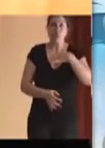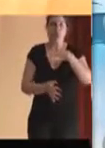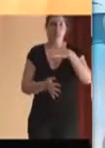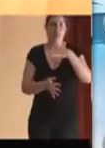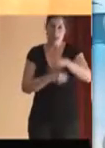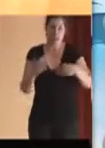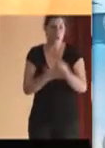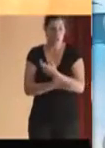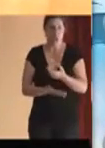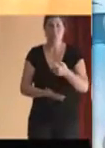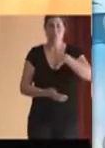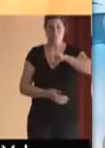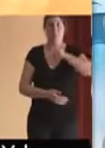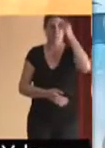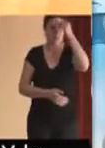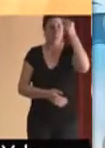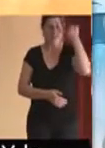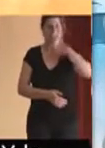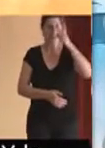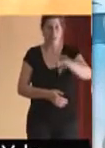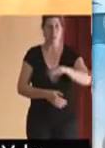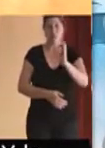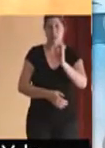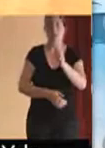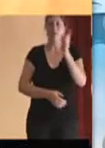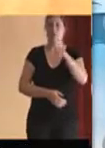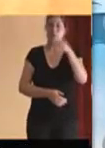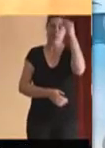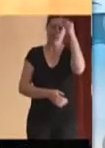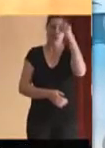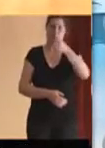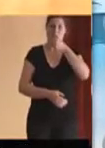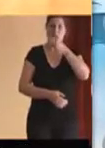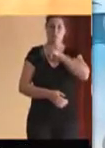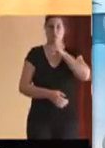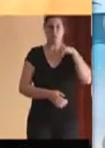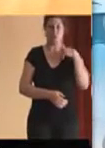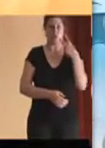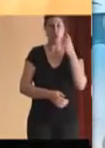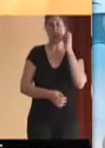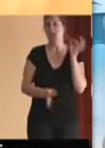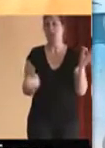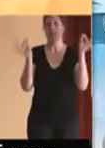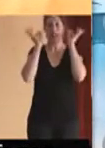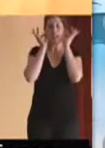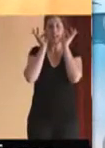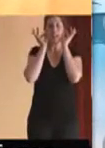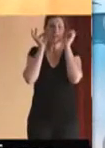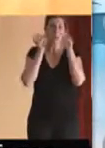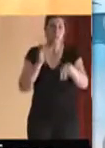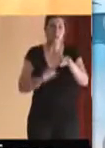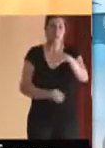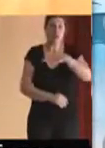Yes, everything, of course, is possible. Microphones with this. We have placed 2 microphones